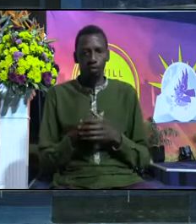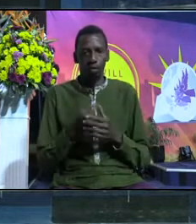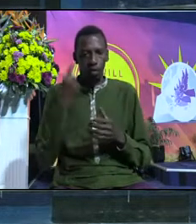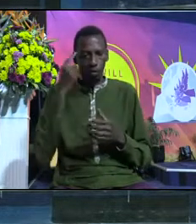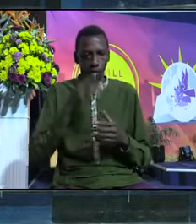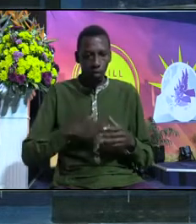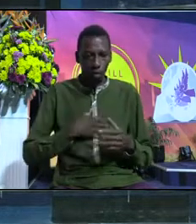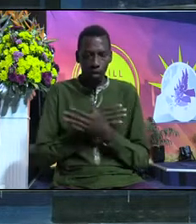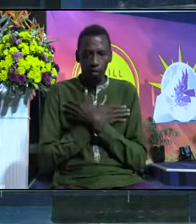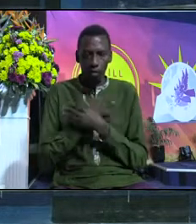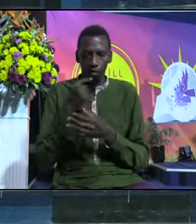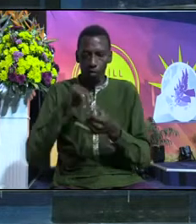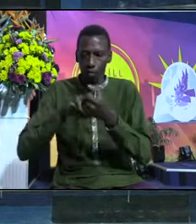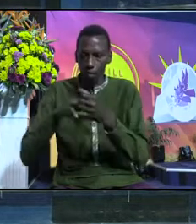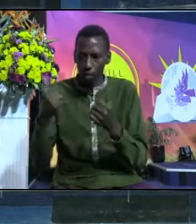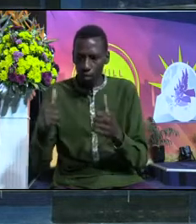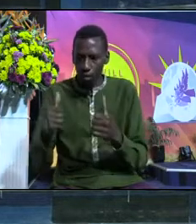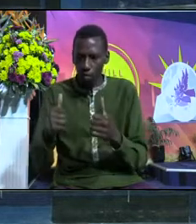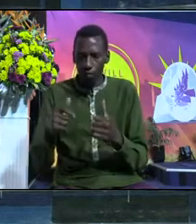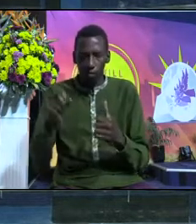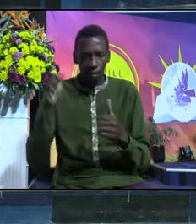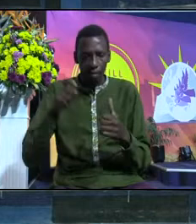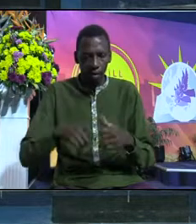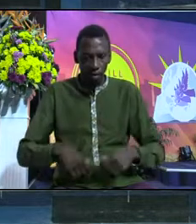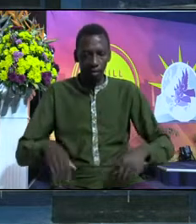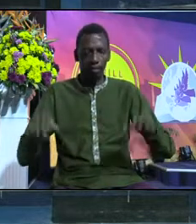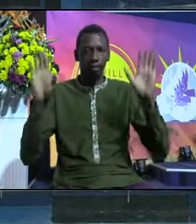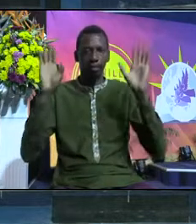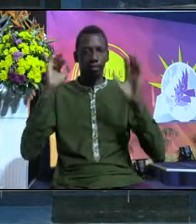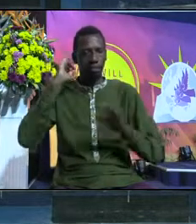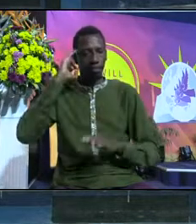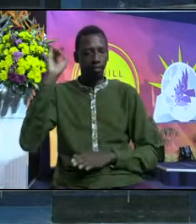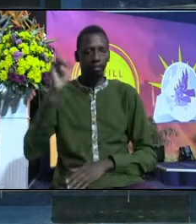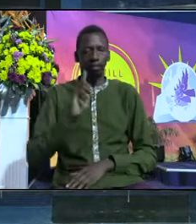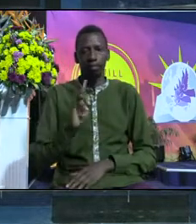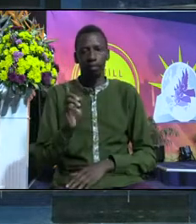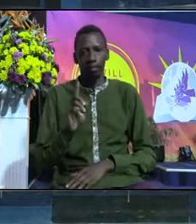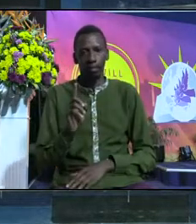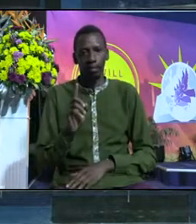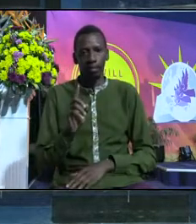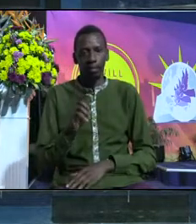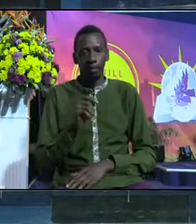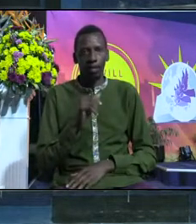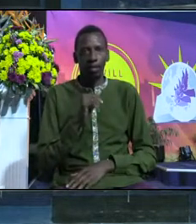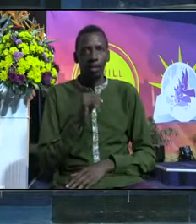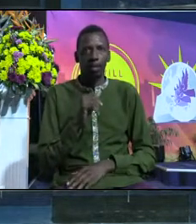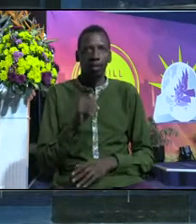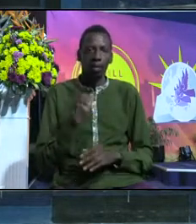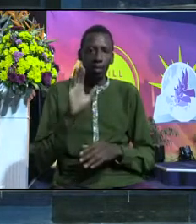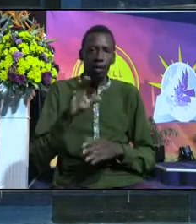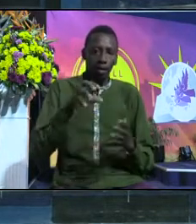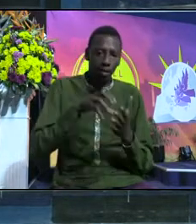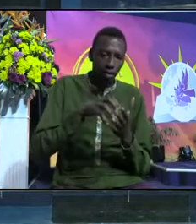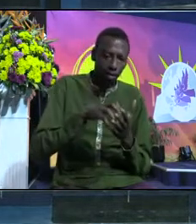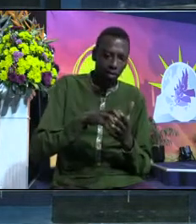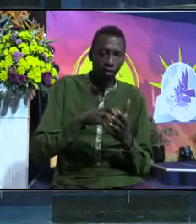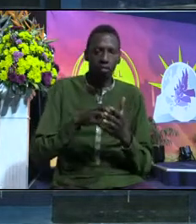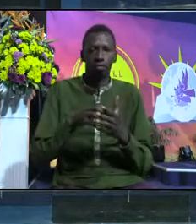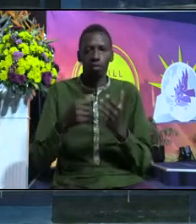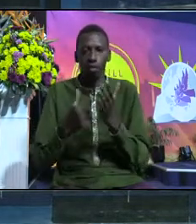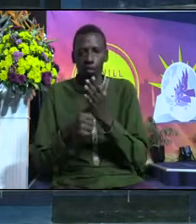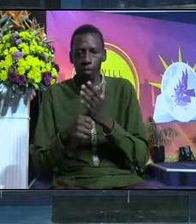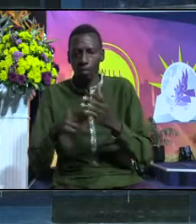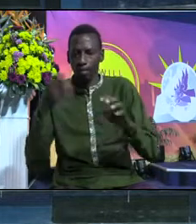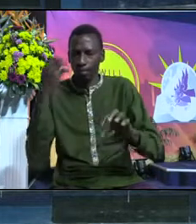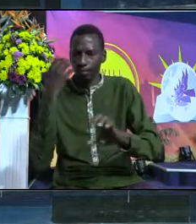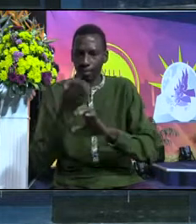too, you don't have to give up on the ideal, no matter how different or difficult your situation is